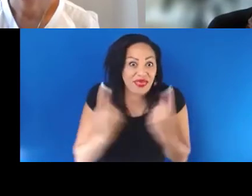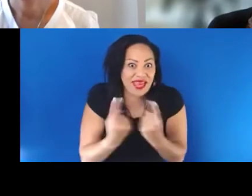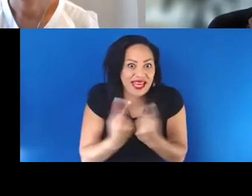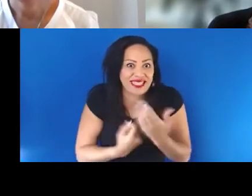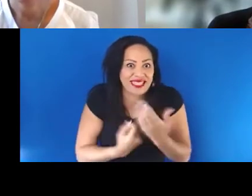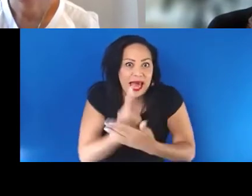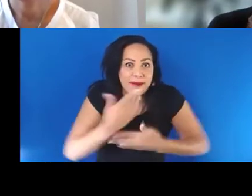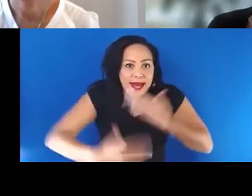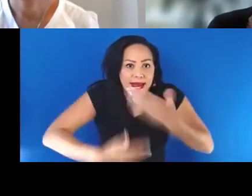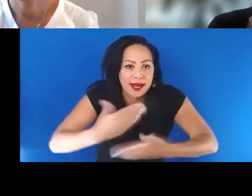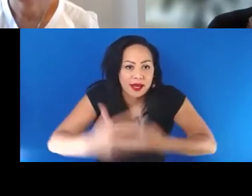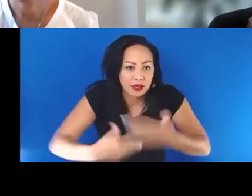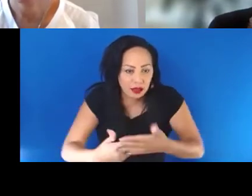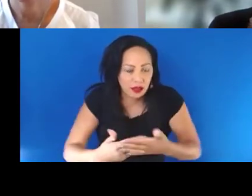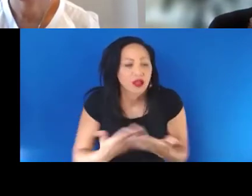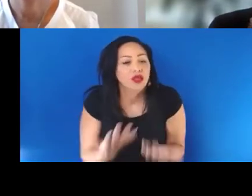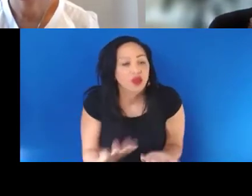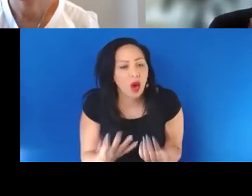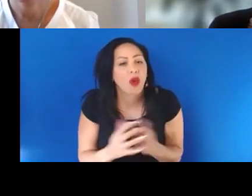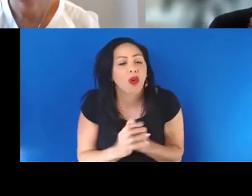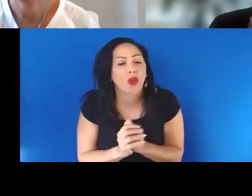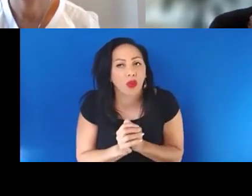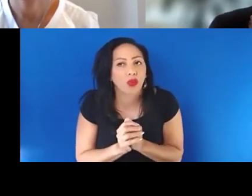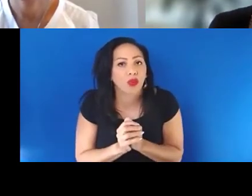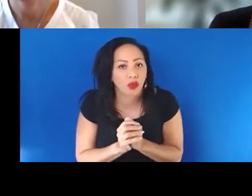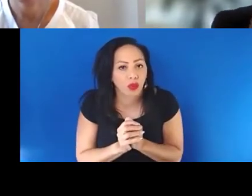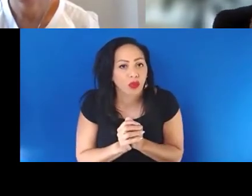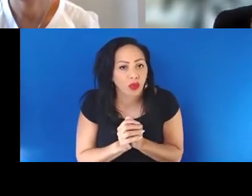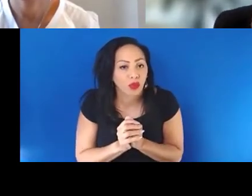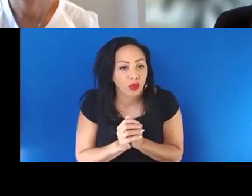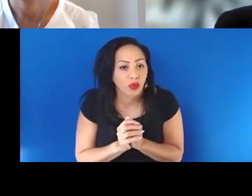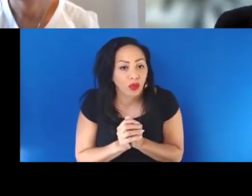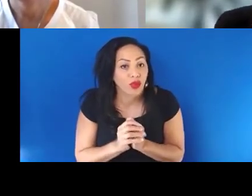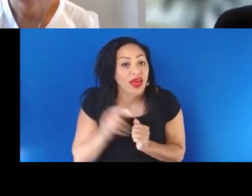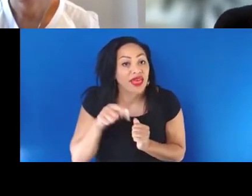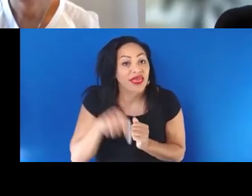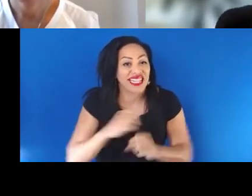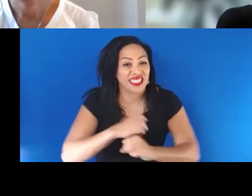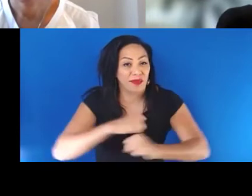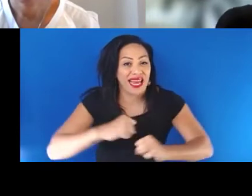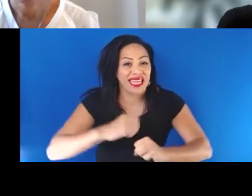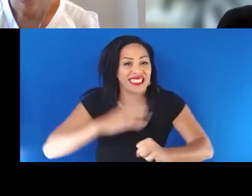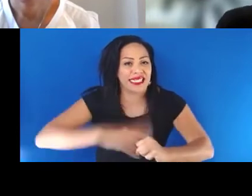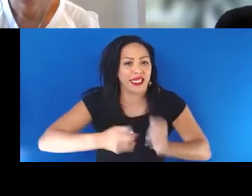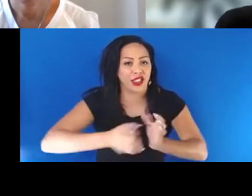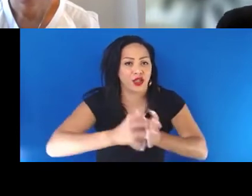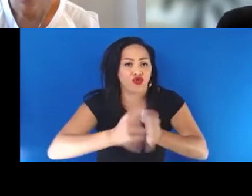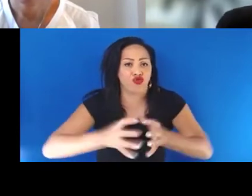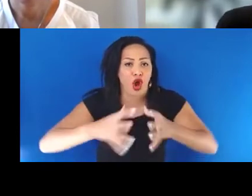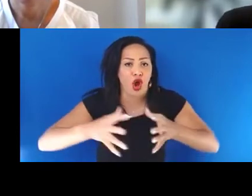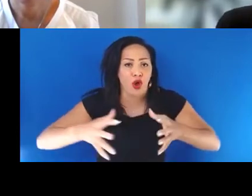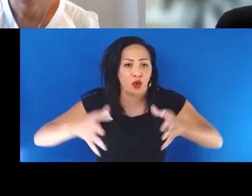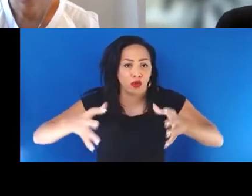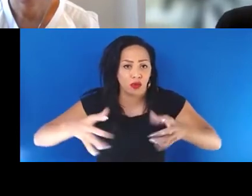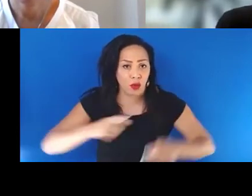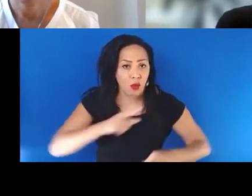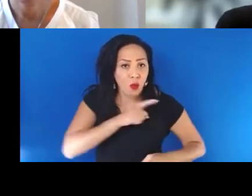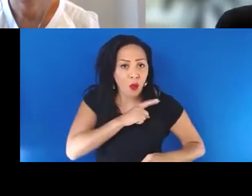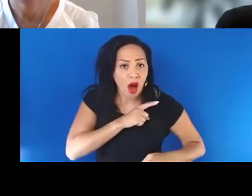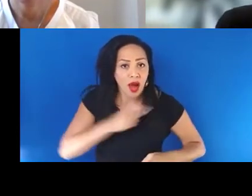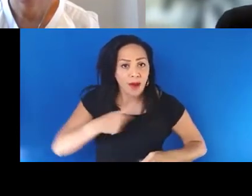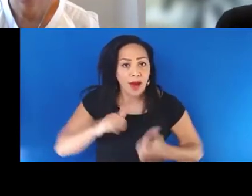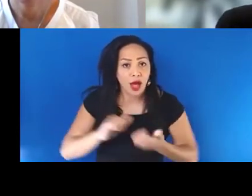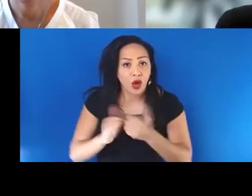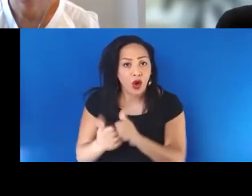that that space is yet to be expanded because my colleague Jennifer held